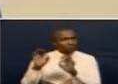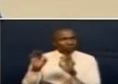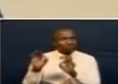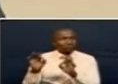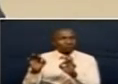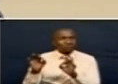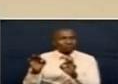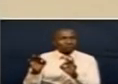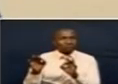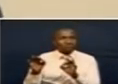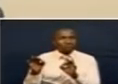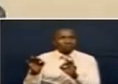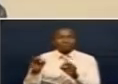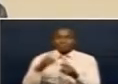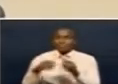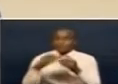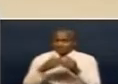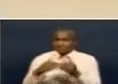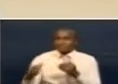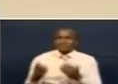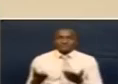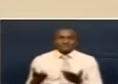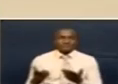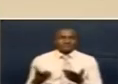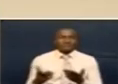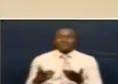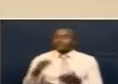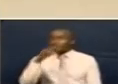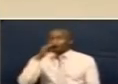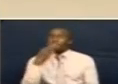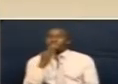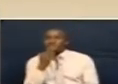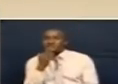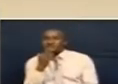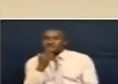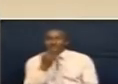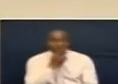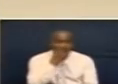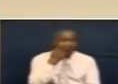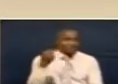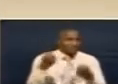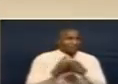But going forward, mm-hmm. it will be a race between Musalia and Kalonzo. And